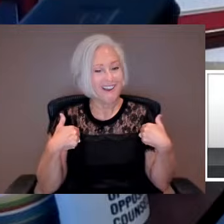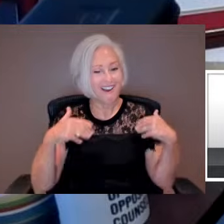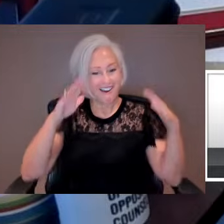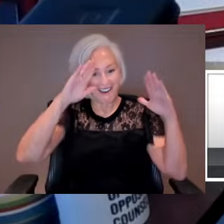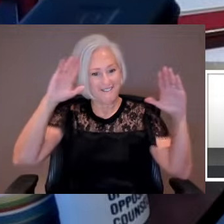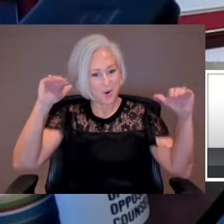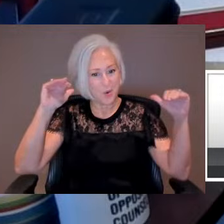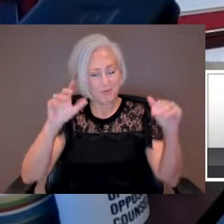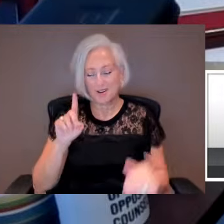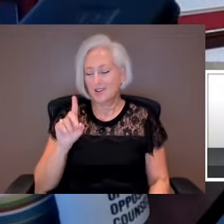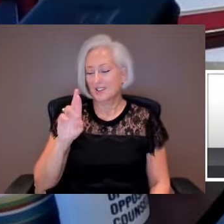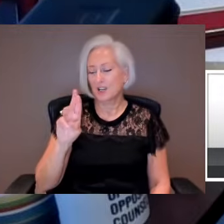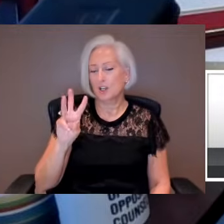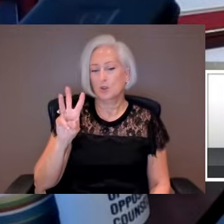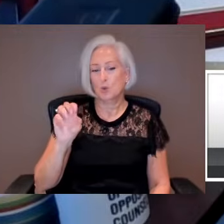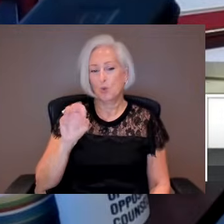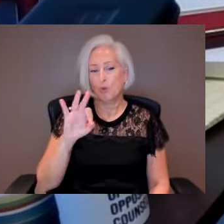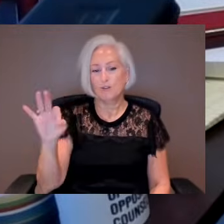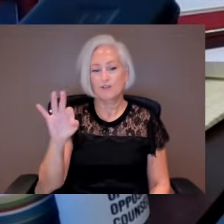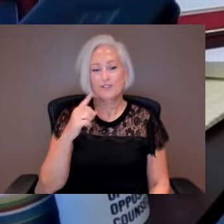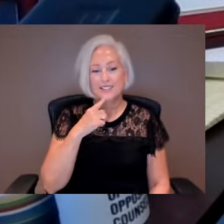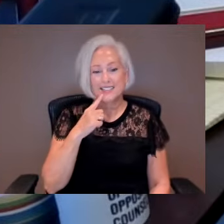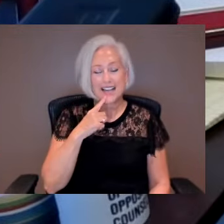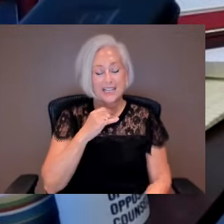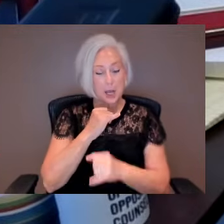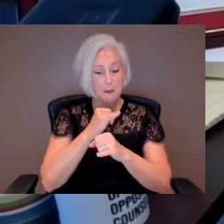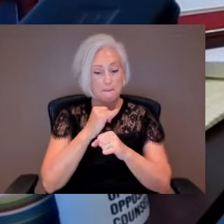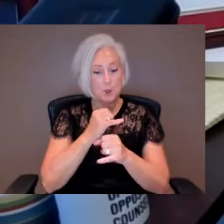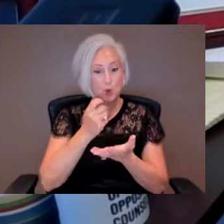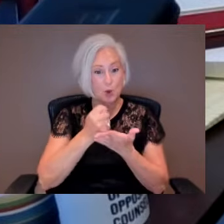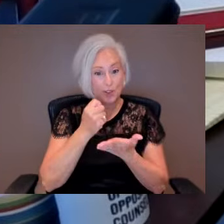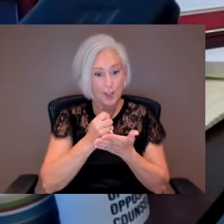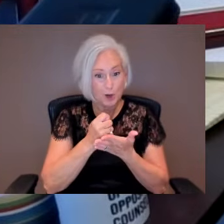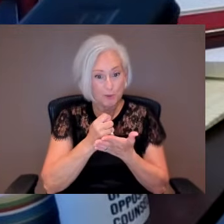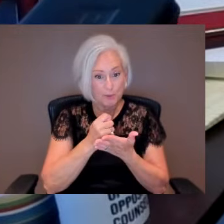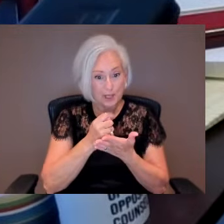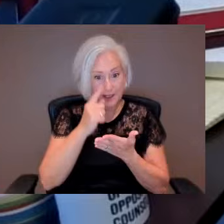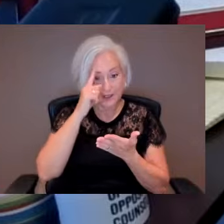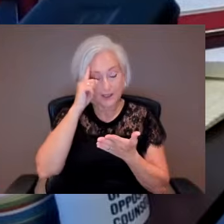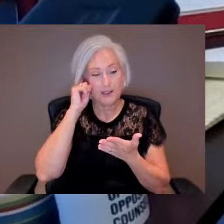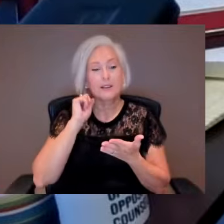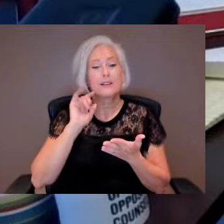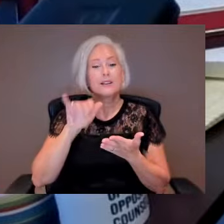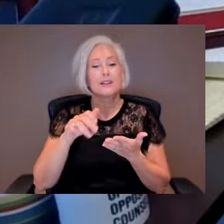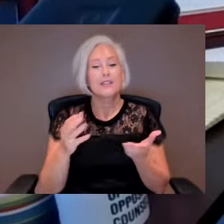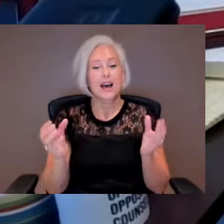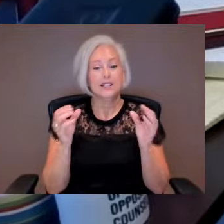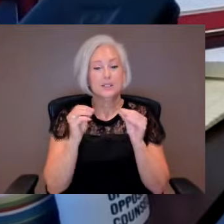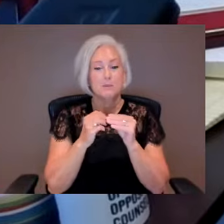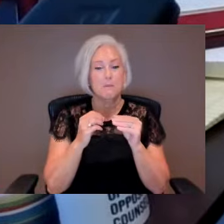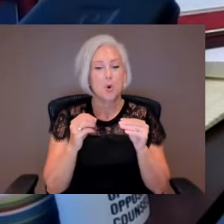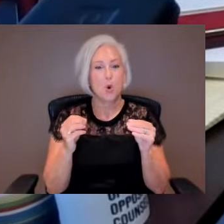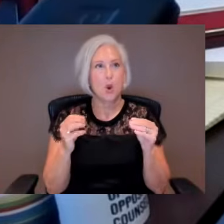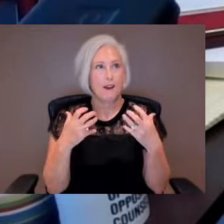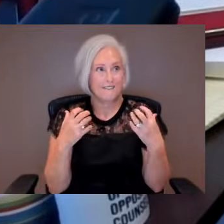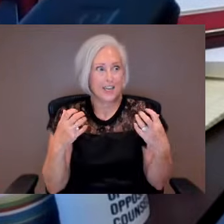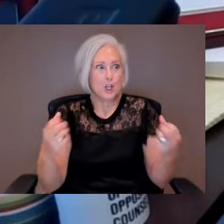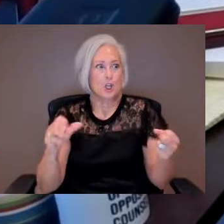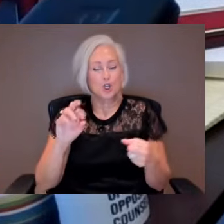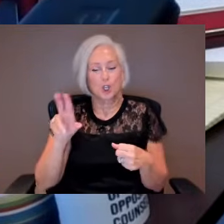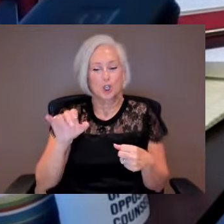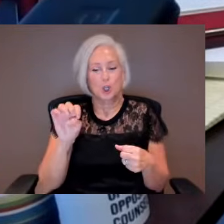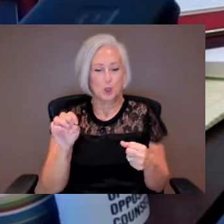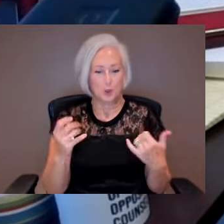told me this, is that immunotherapy, they're looking at it as it being even more of a cure now